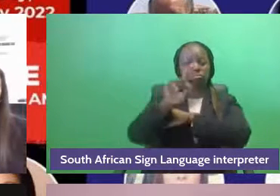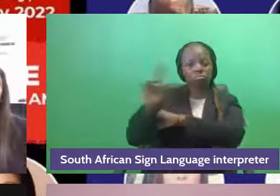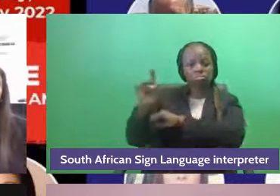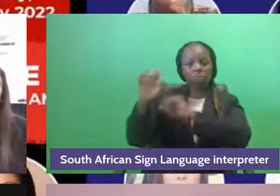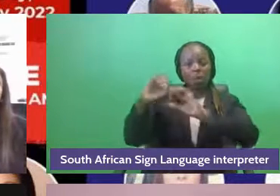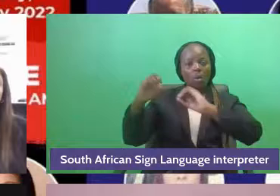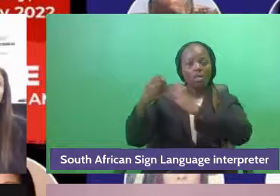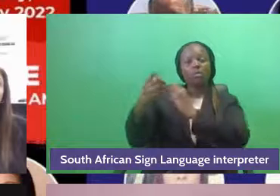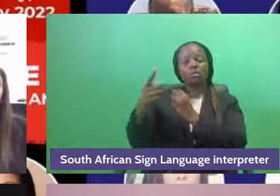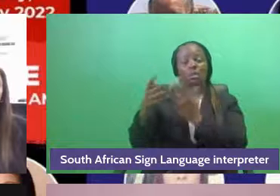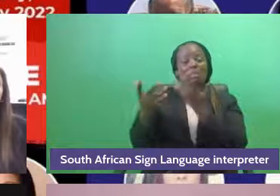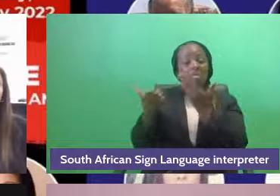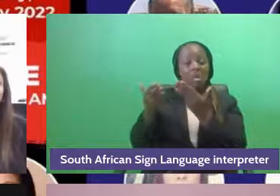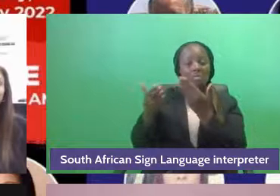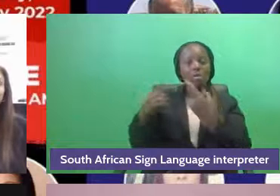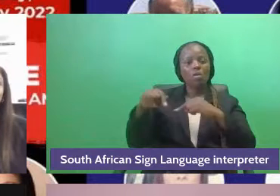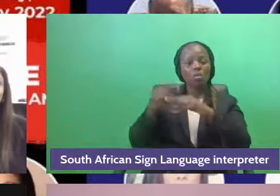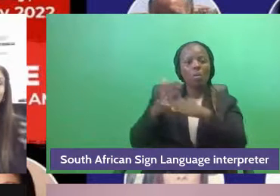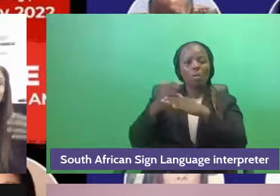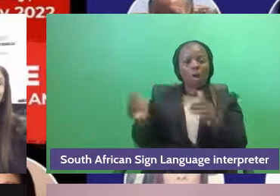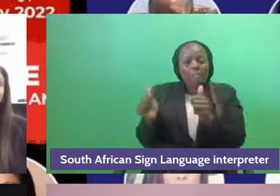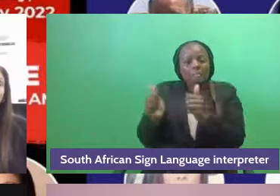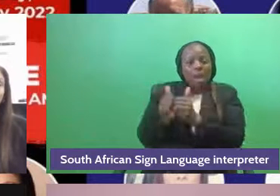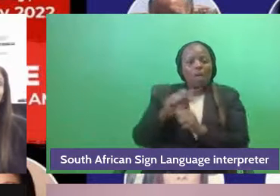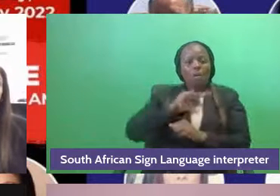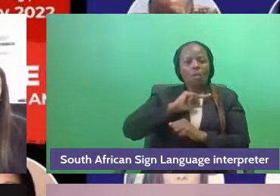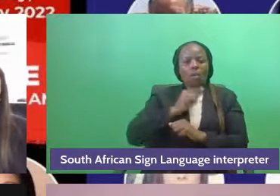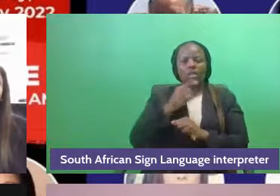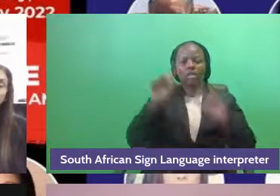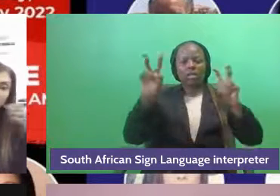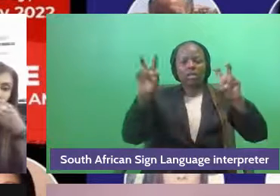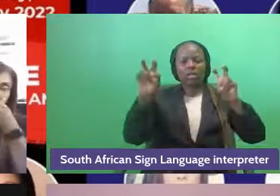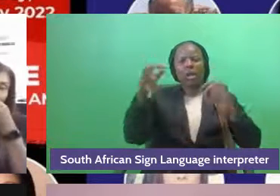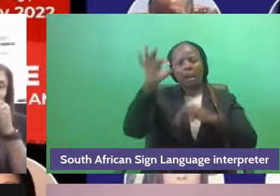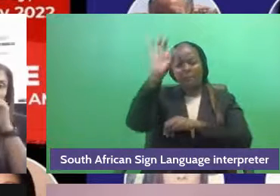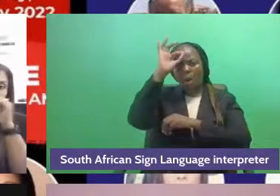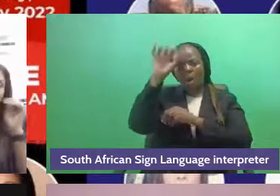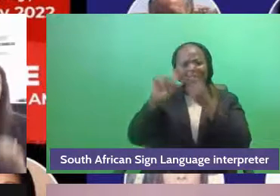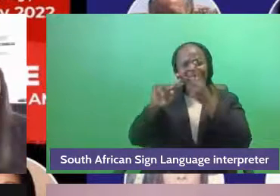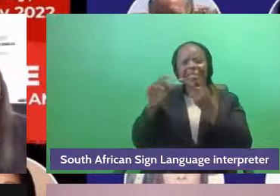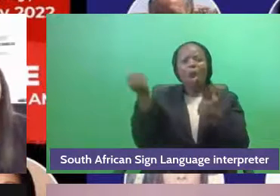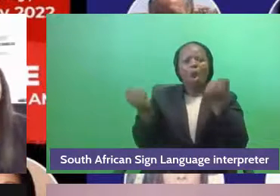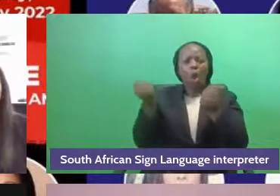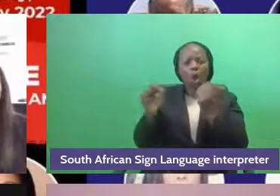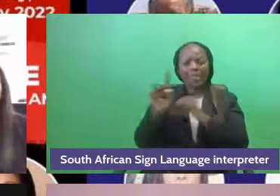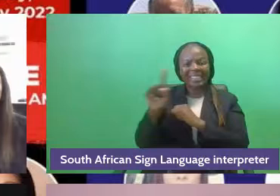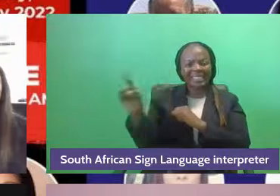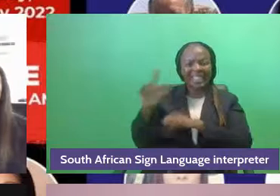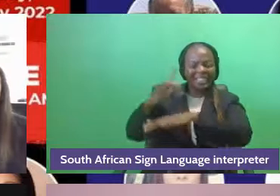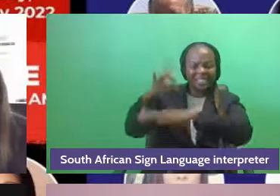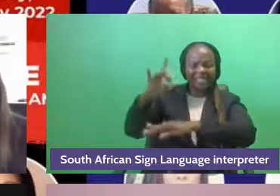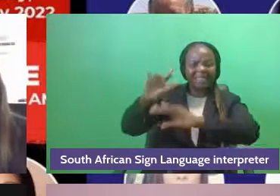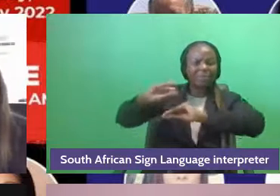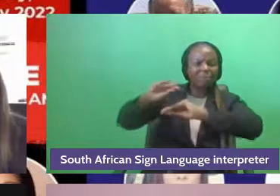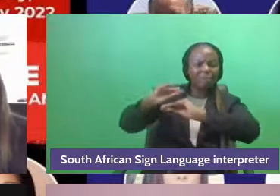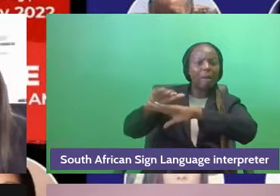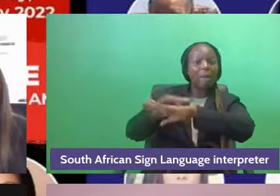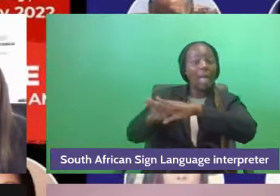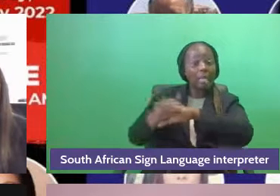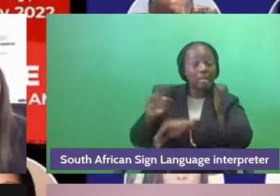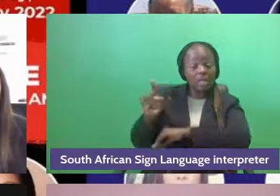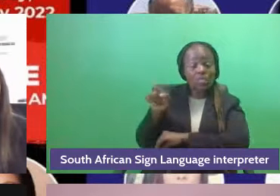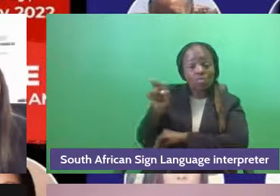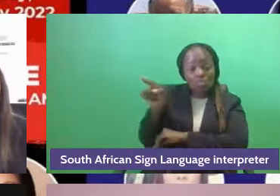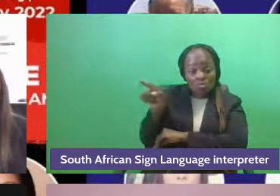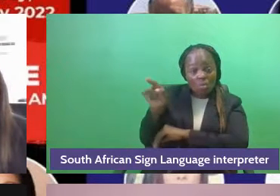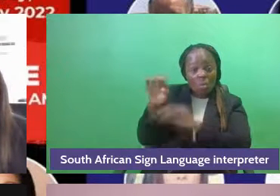maybe facilitate, because you're talking about justice and police in your province that need that kind of sensitization. So if you already have